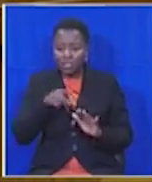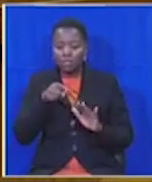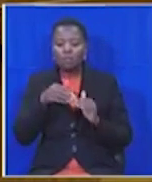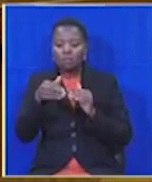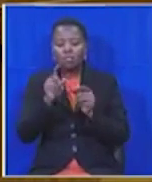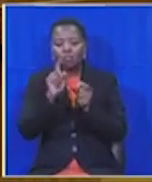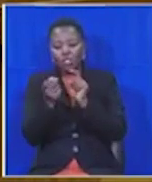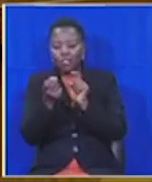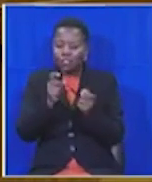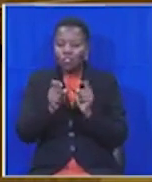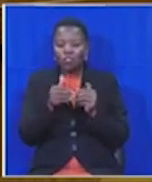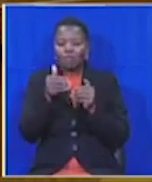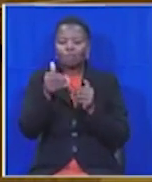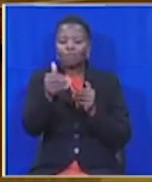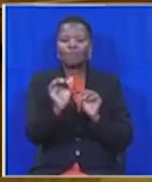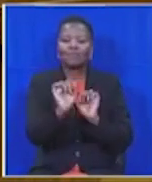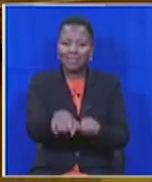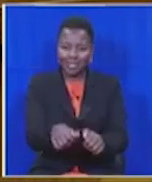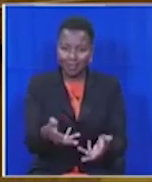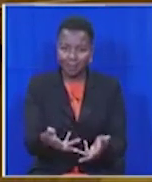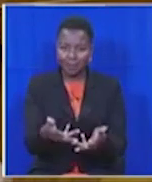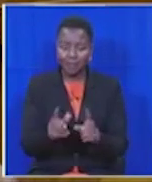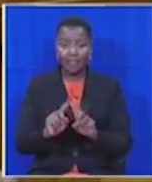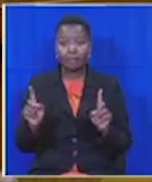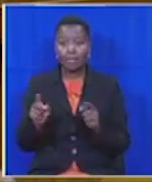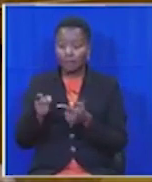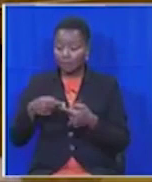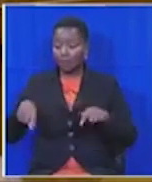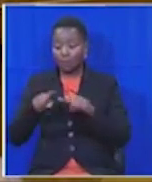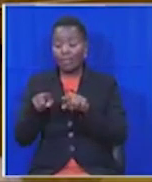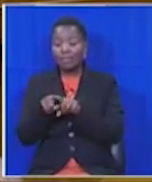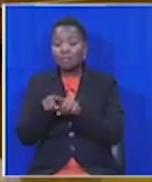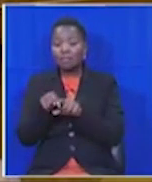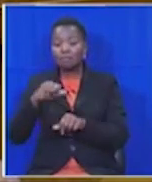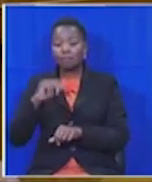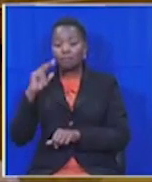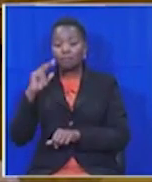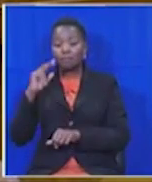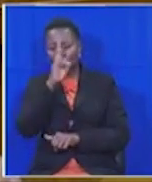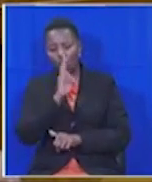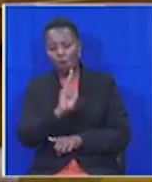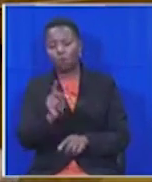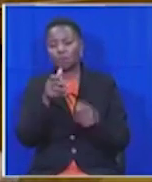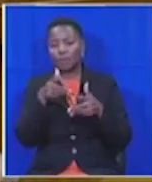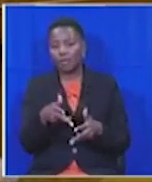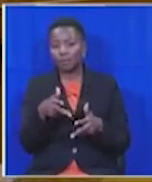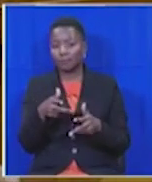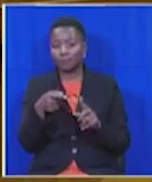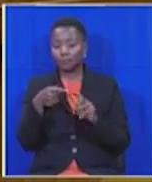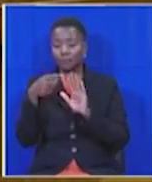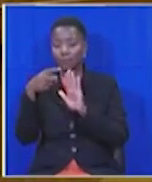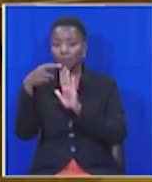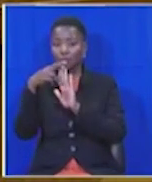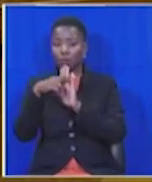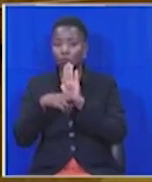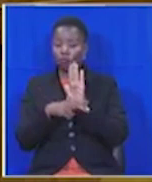of the rules of the National Assembly. But it's our view at the same time, Honorable Speaker, that the rules should not